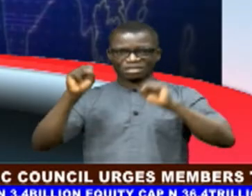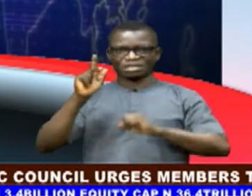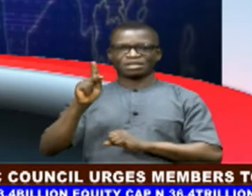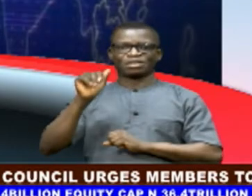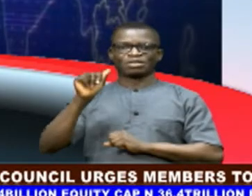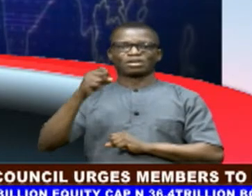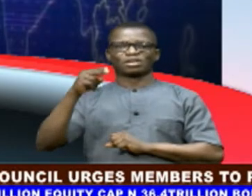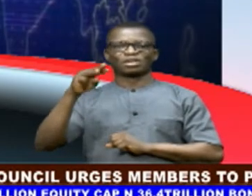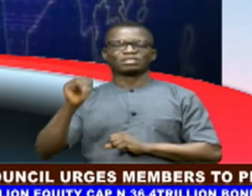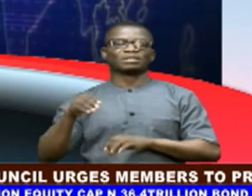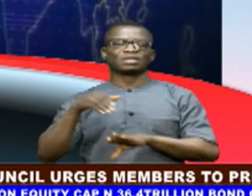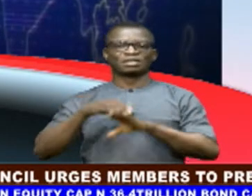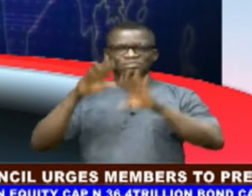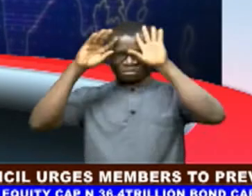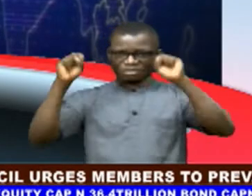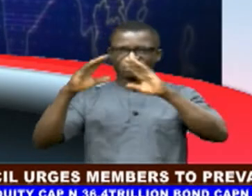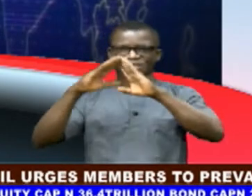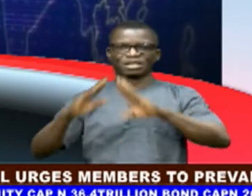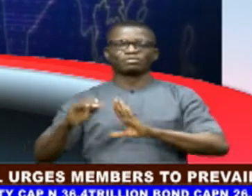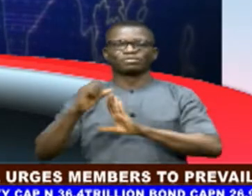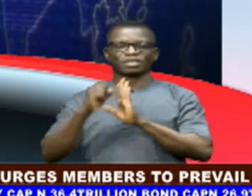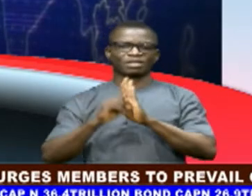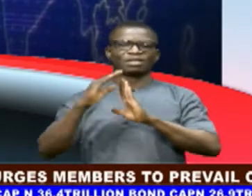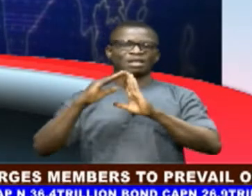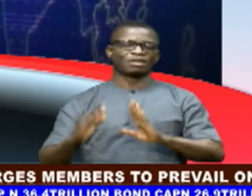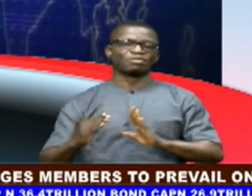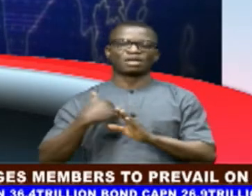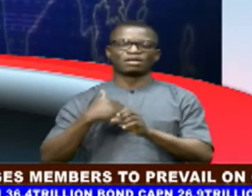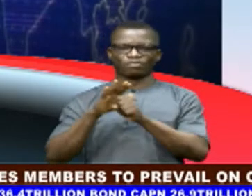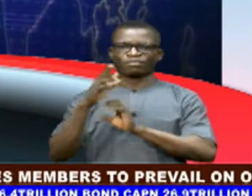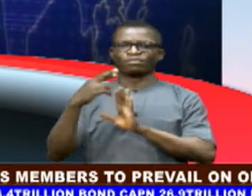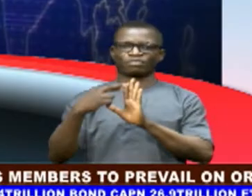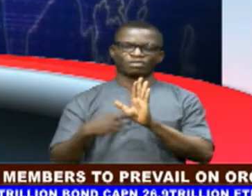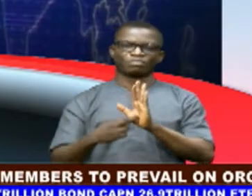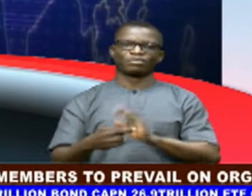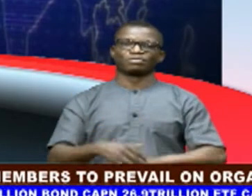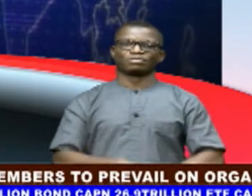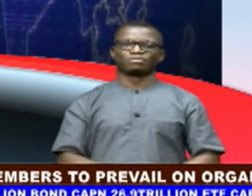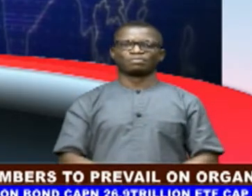at the Presidential Villa. State House correspondent Abdurrahman Jibrila reports.